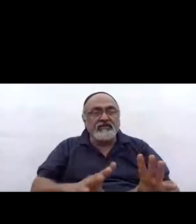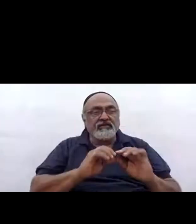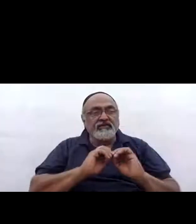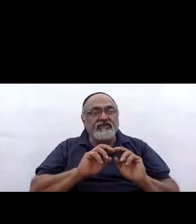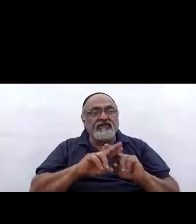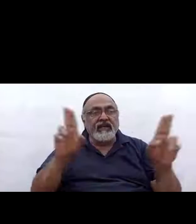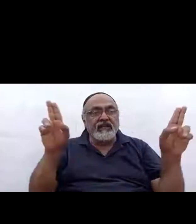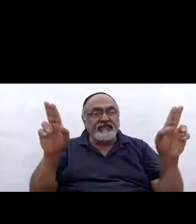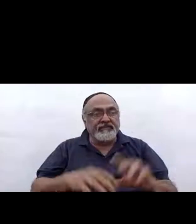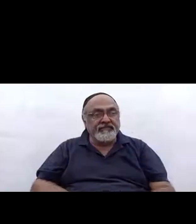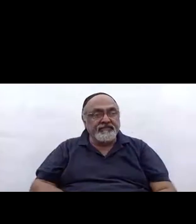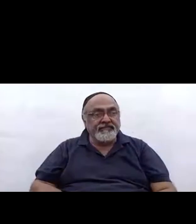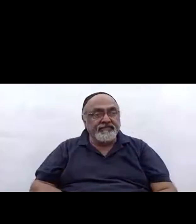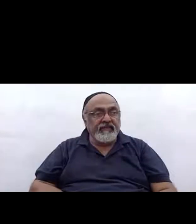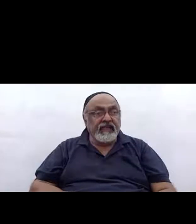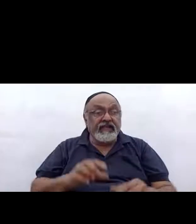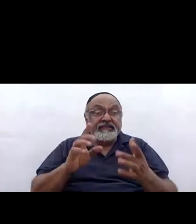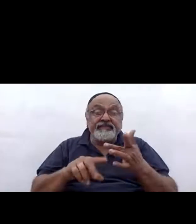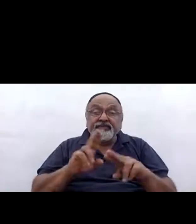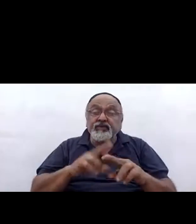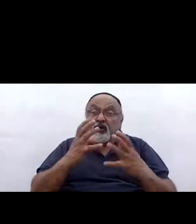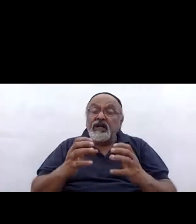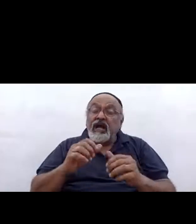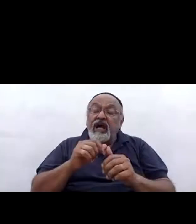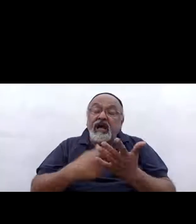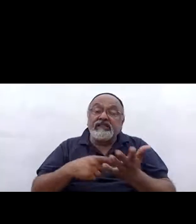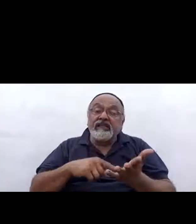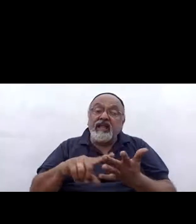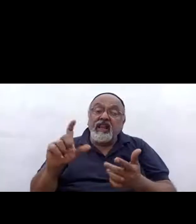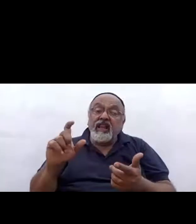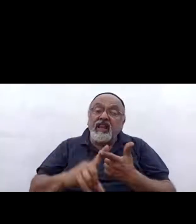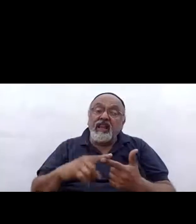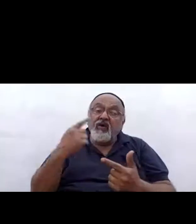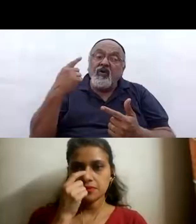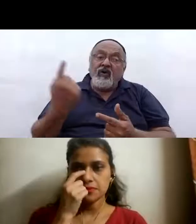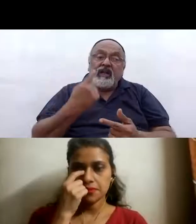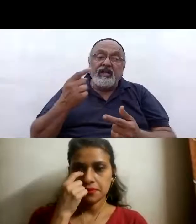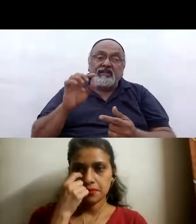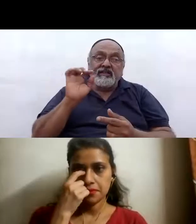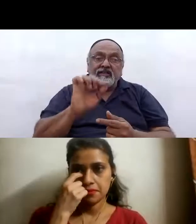into the articles alone, so you can just go here and click on only,